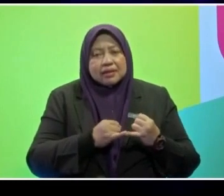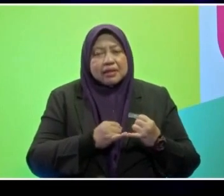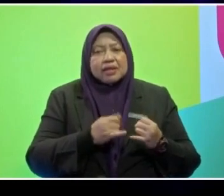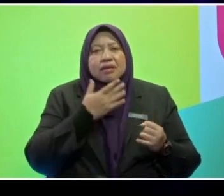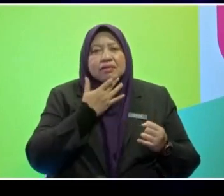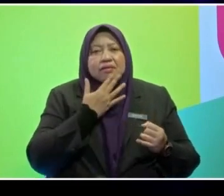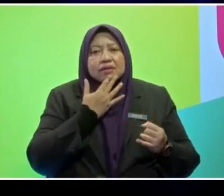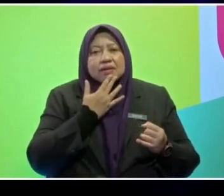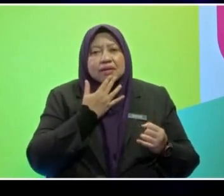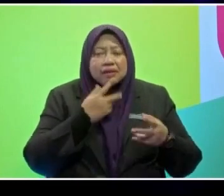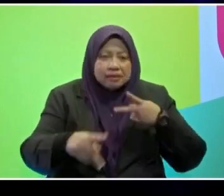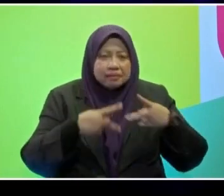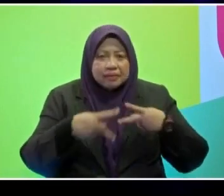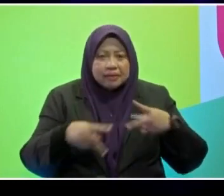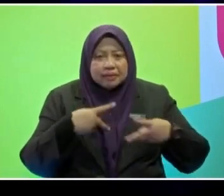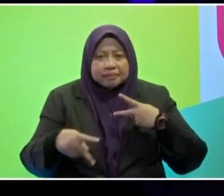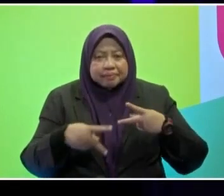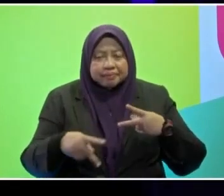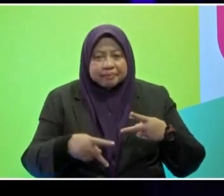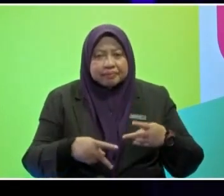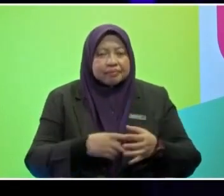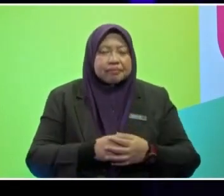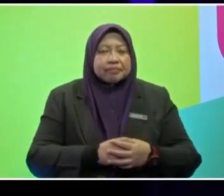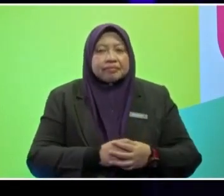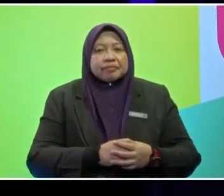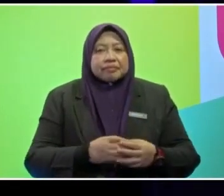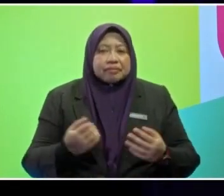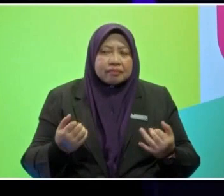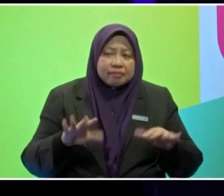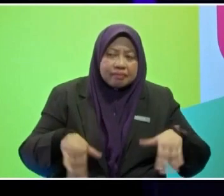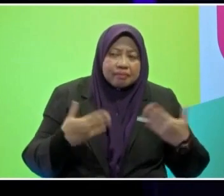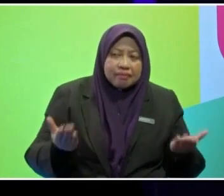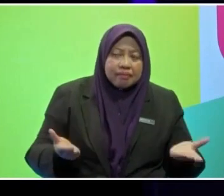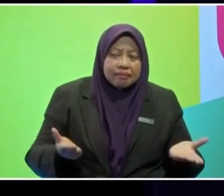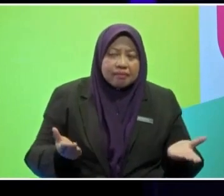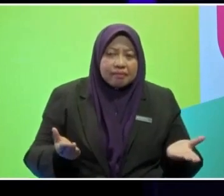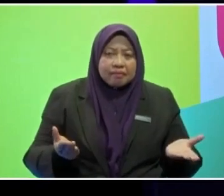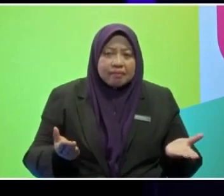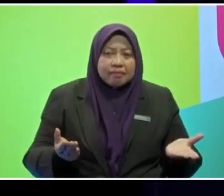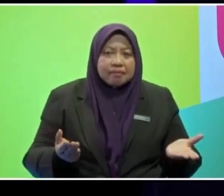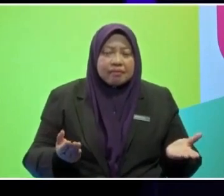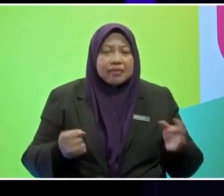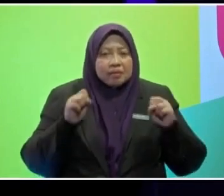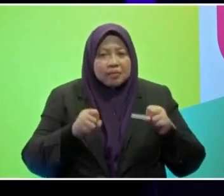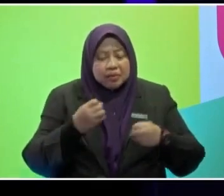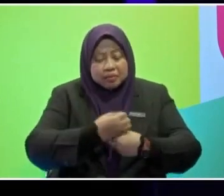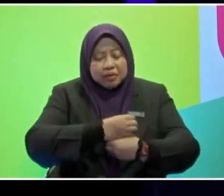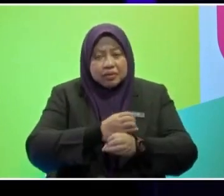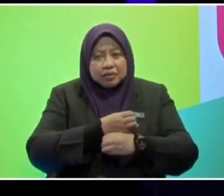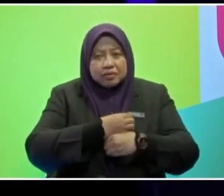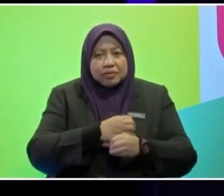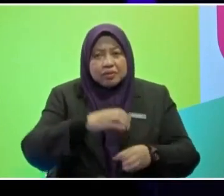the colored plastic. All right, okay. Let's see how... Does it form the shadow or